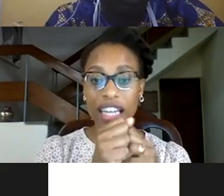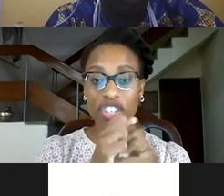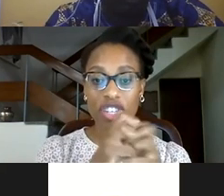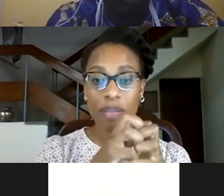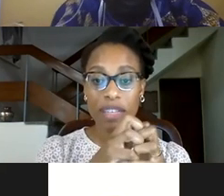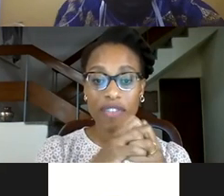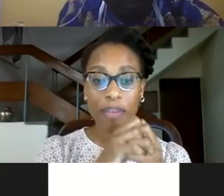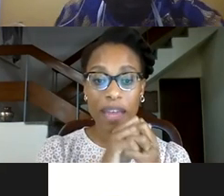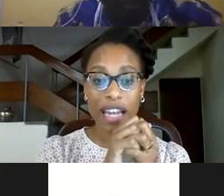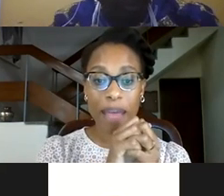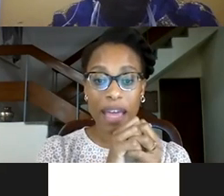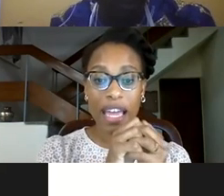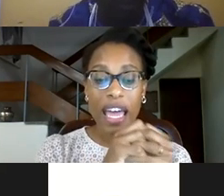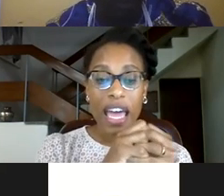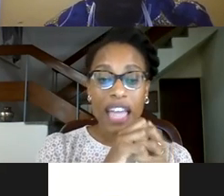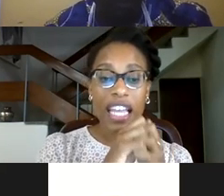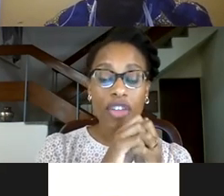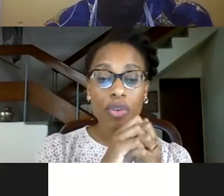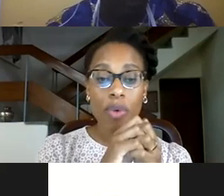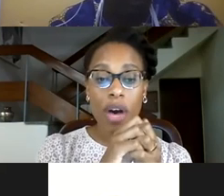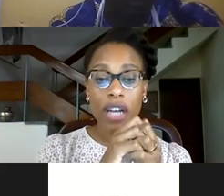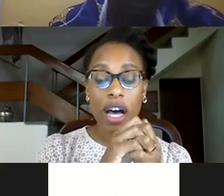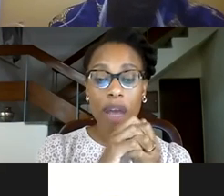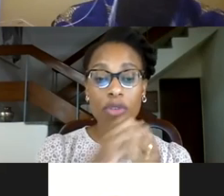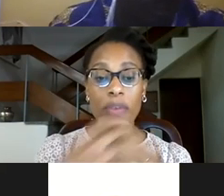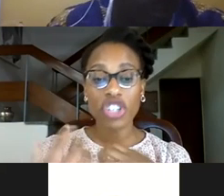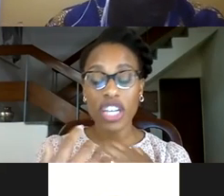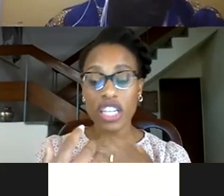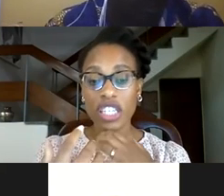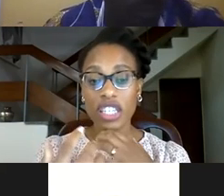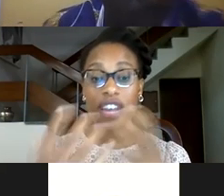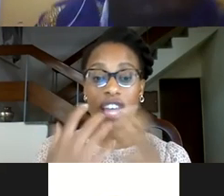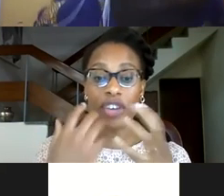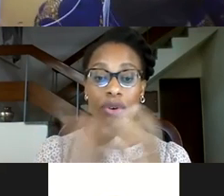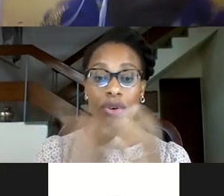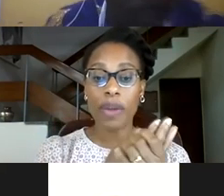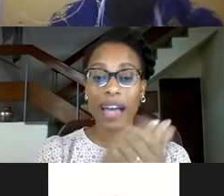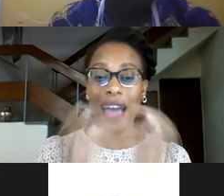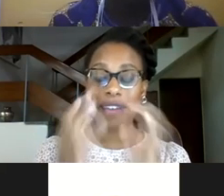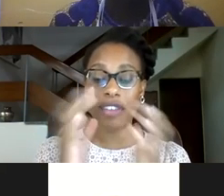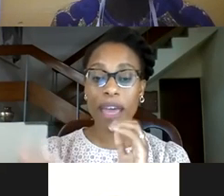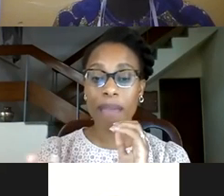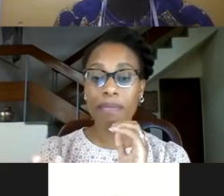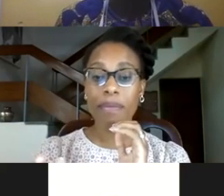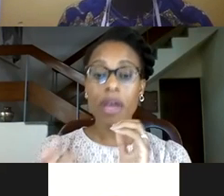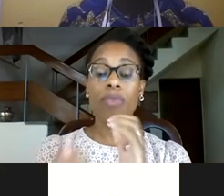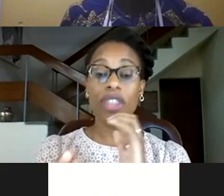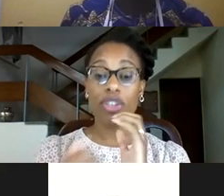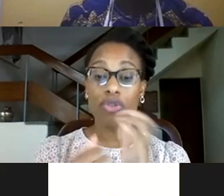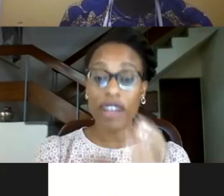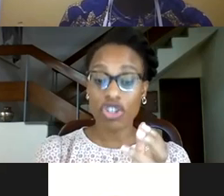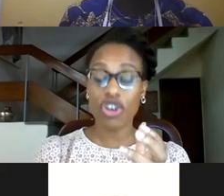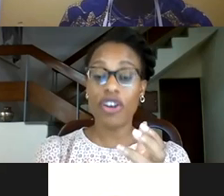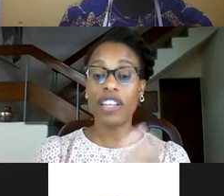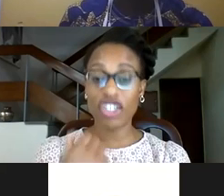its election in the midst of the pandemic? And the other one, you mentioned, Sarah, that you were following kind of the debate with the